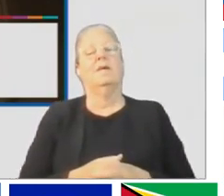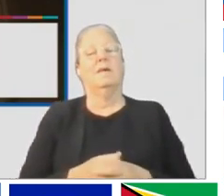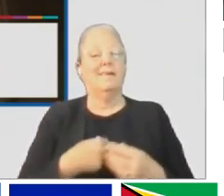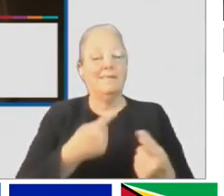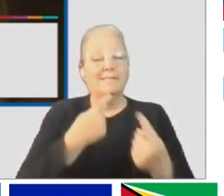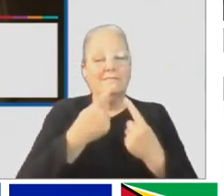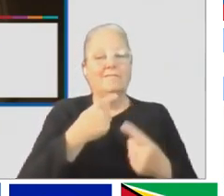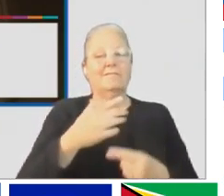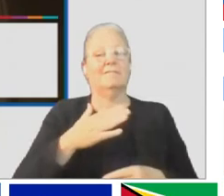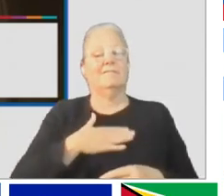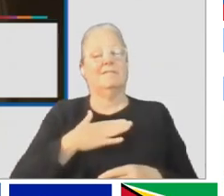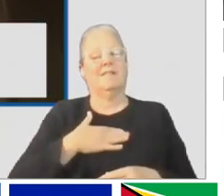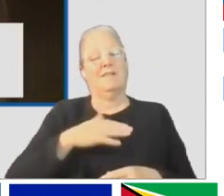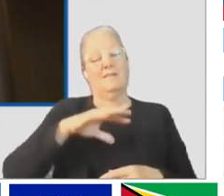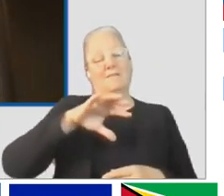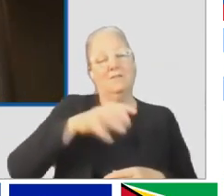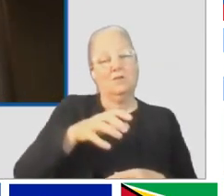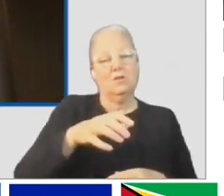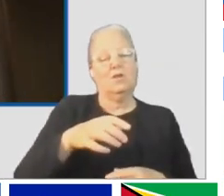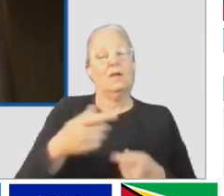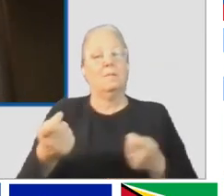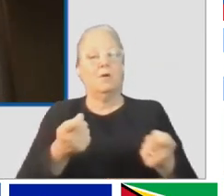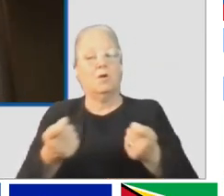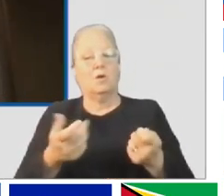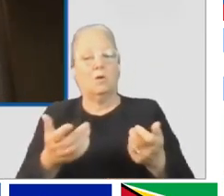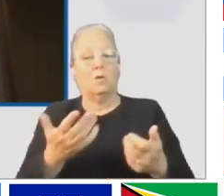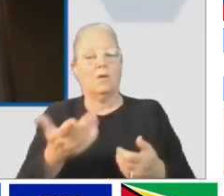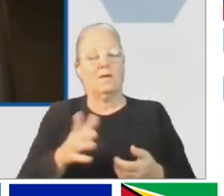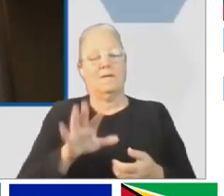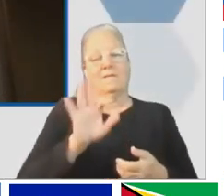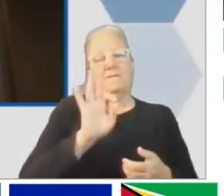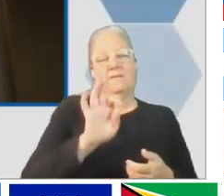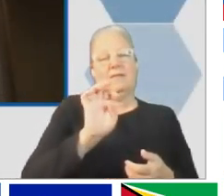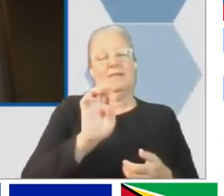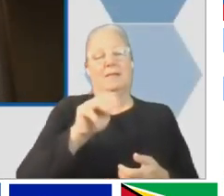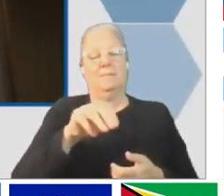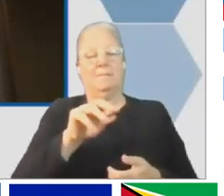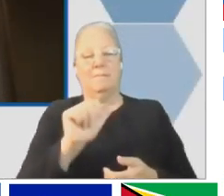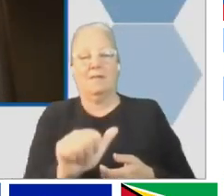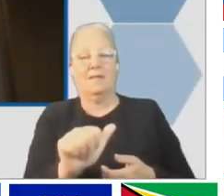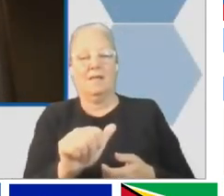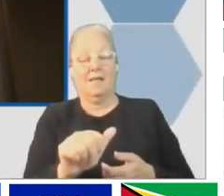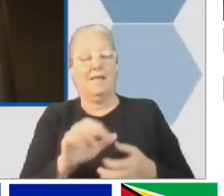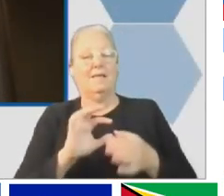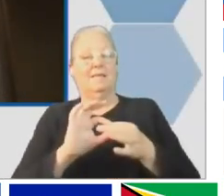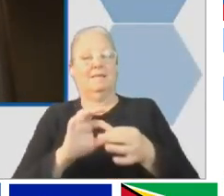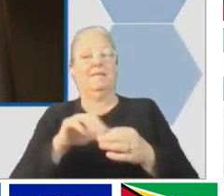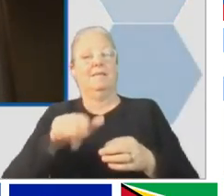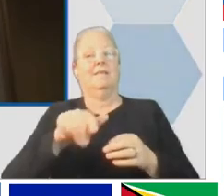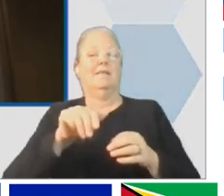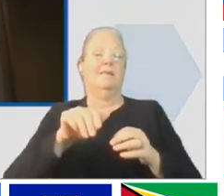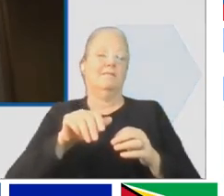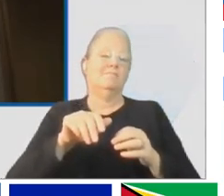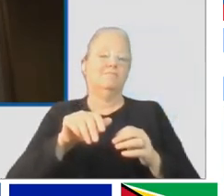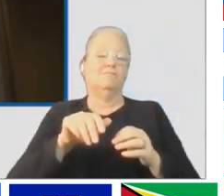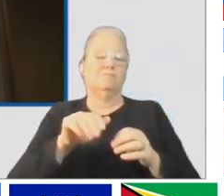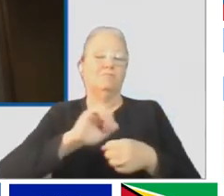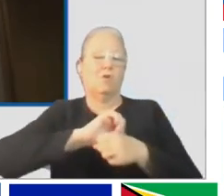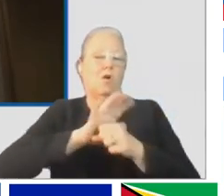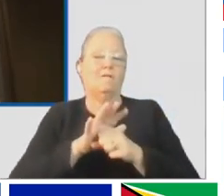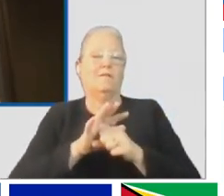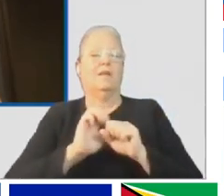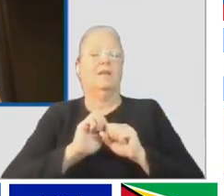Management Agency's, or FEMA's, role in the COVID-19 pandemic response and other catastrophic disasters over the past year and a half or